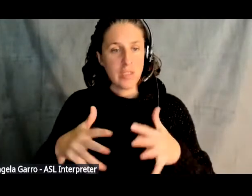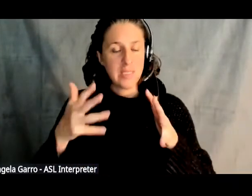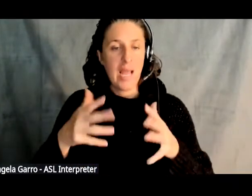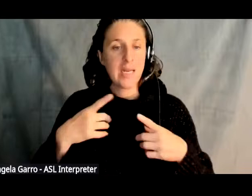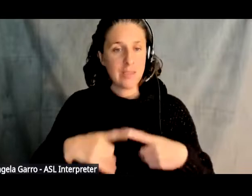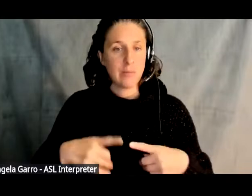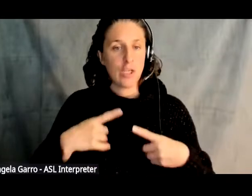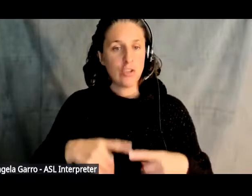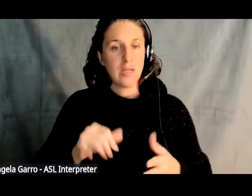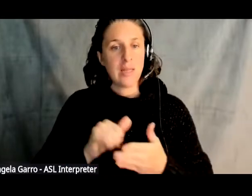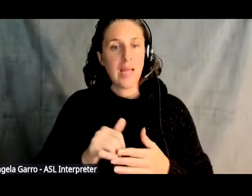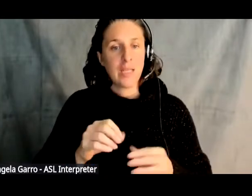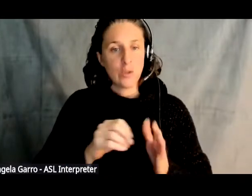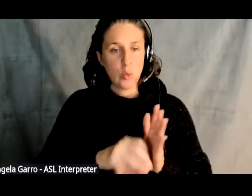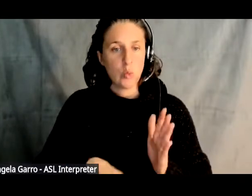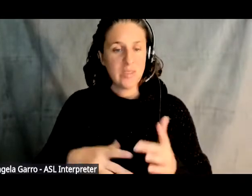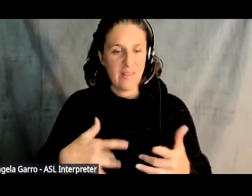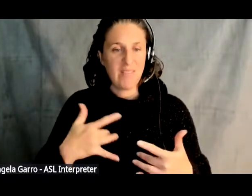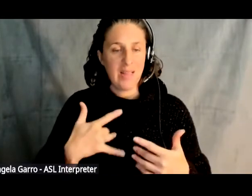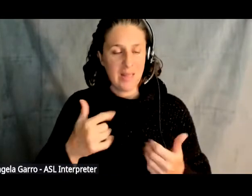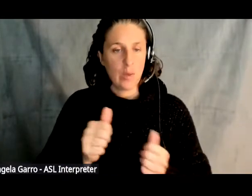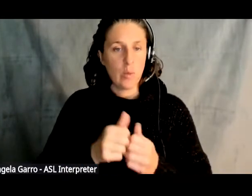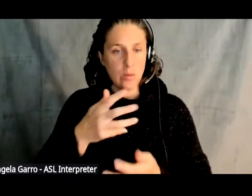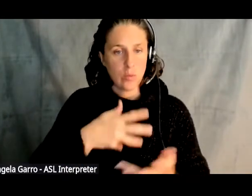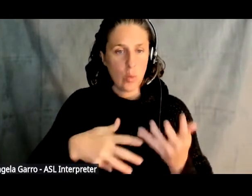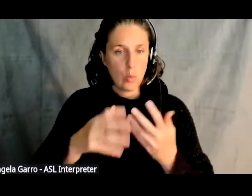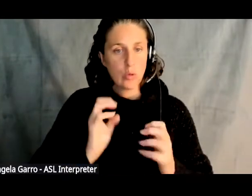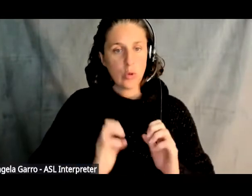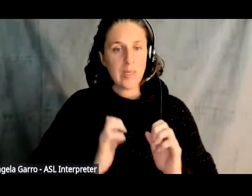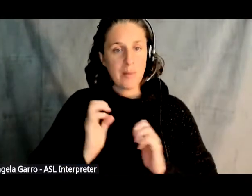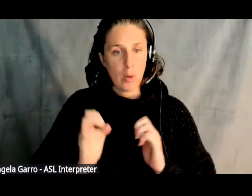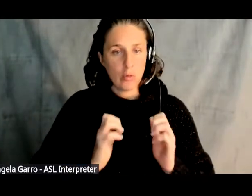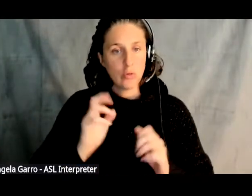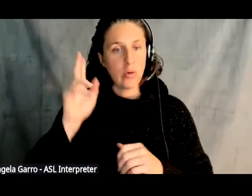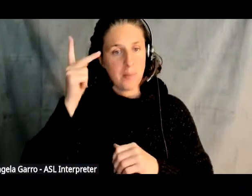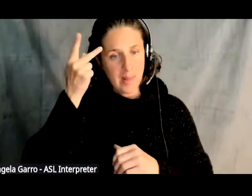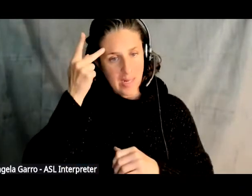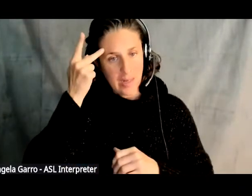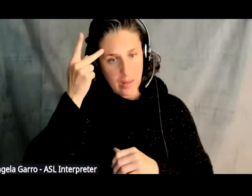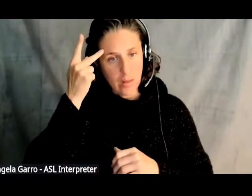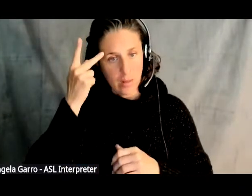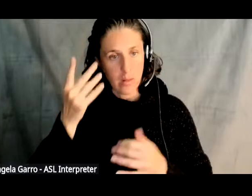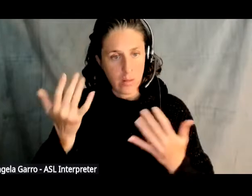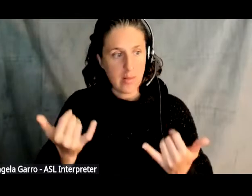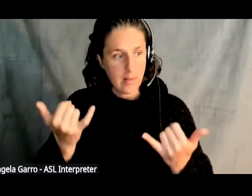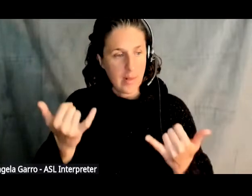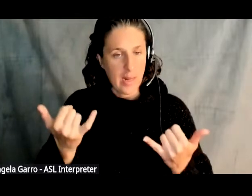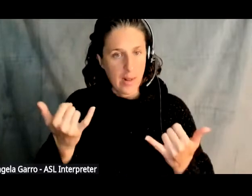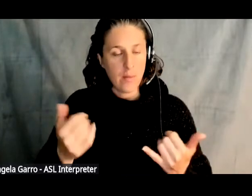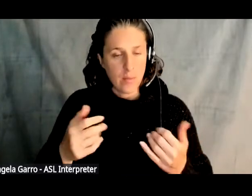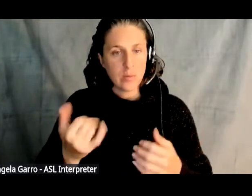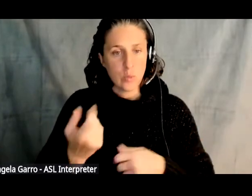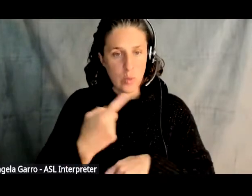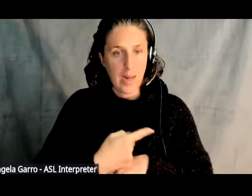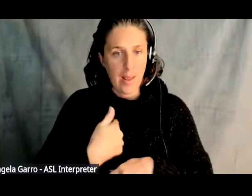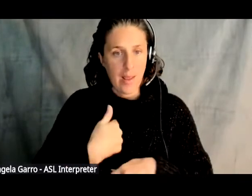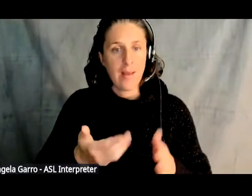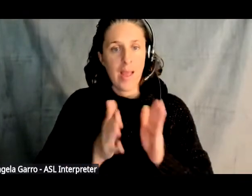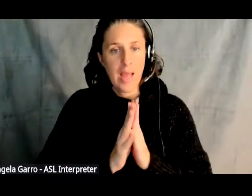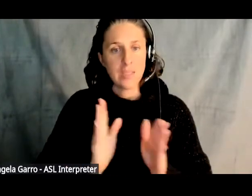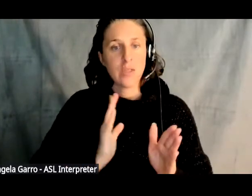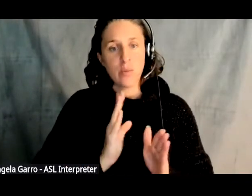depression that students are feeling with the social, emotional, political climate at this time. Today, I ask the